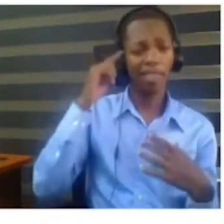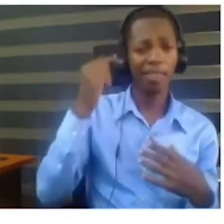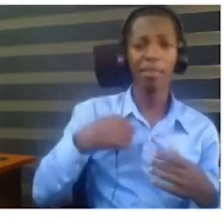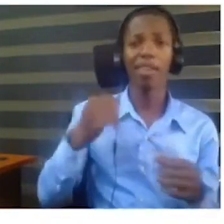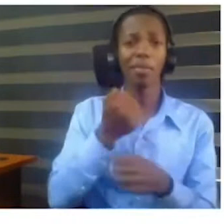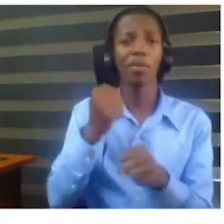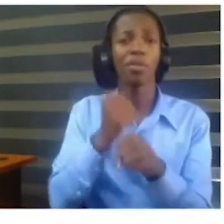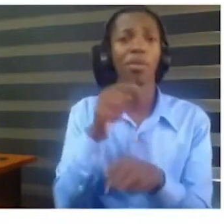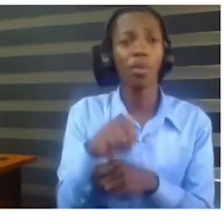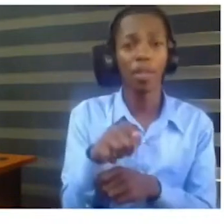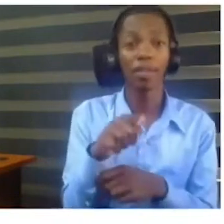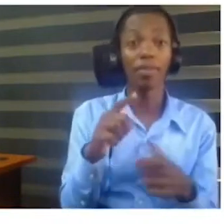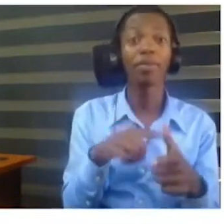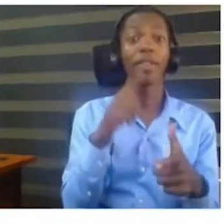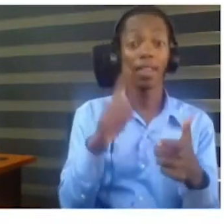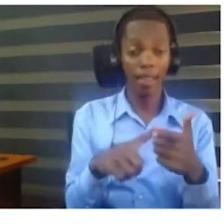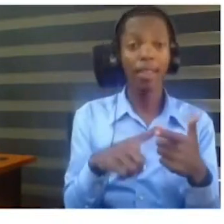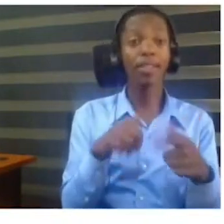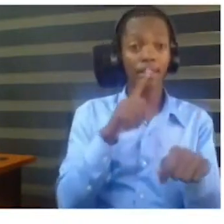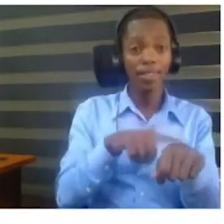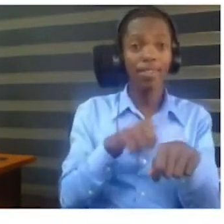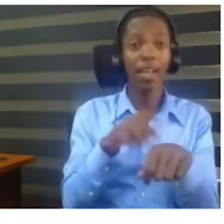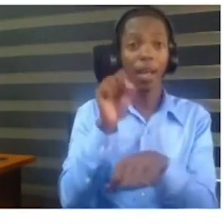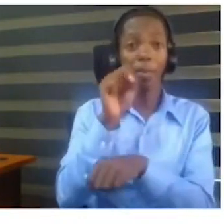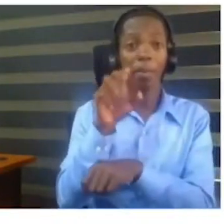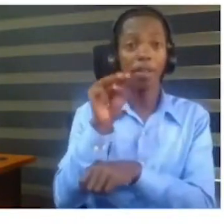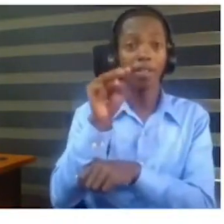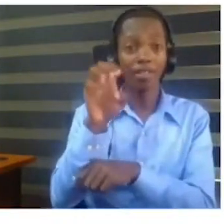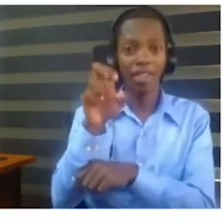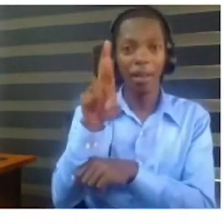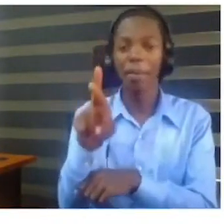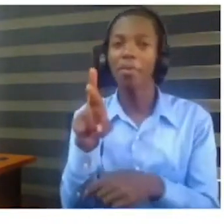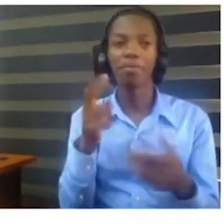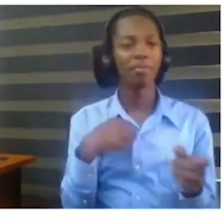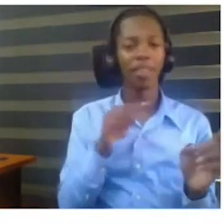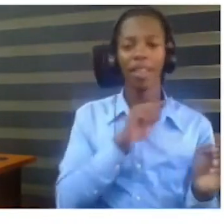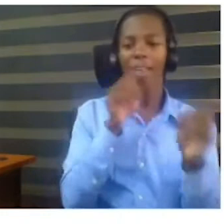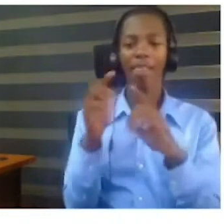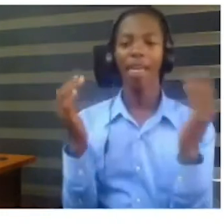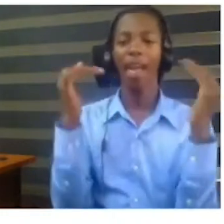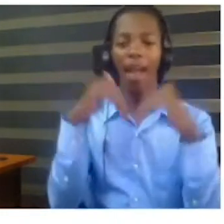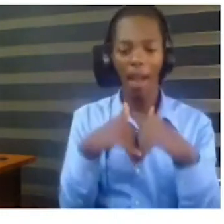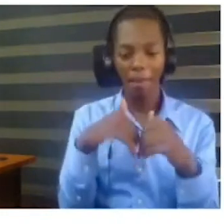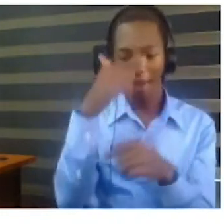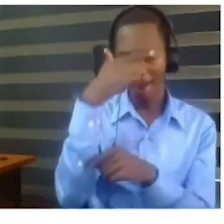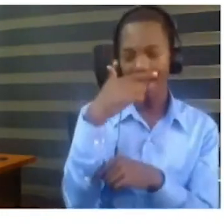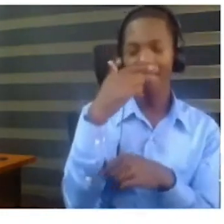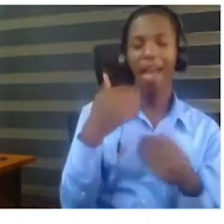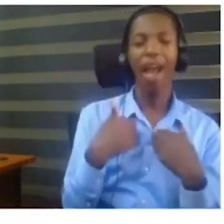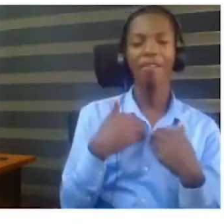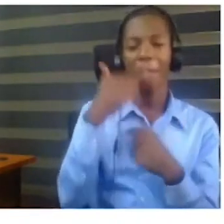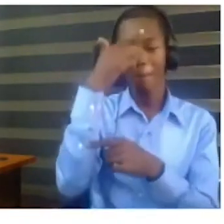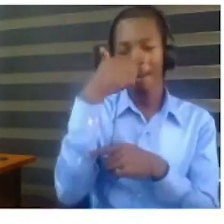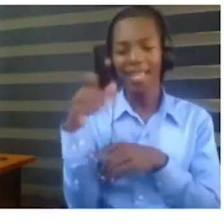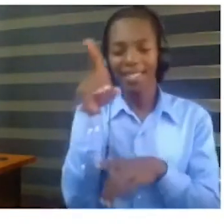one summer, I went to a camp for the blind, where they had a blind dance instructor teaching